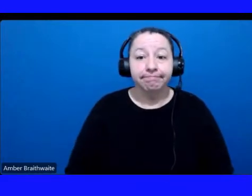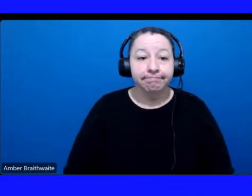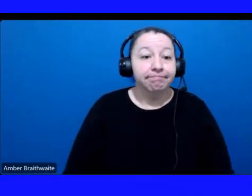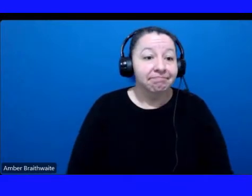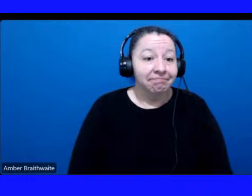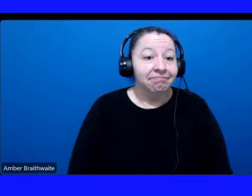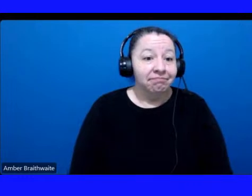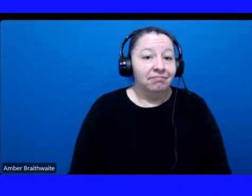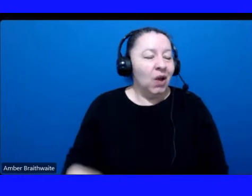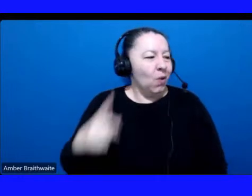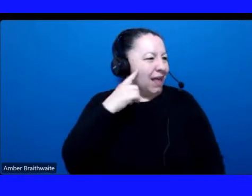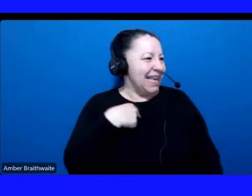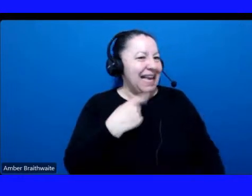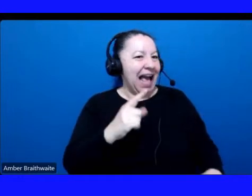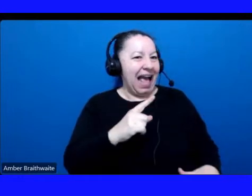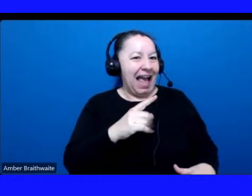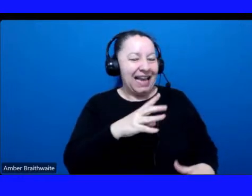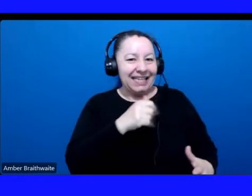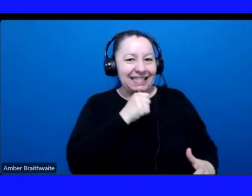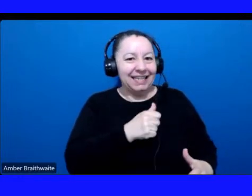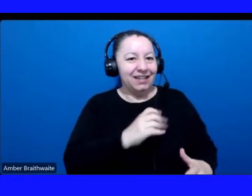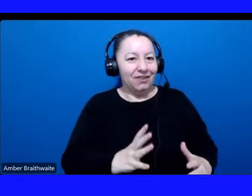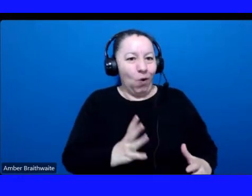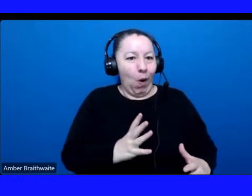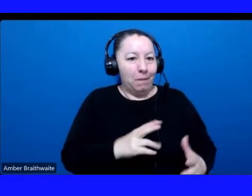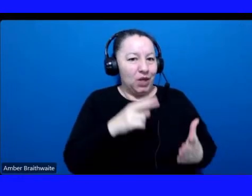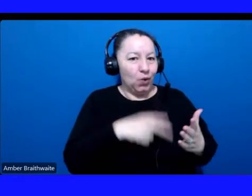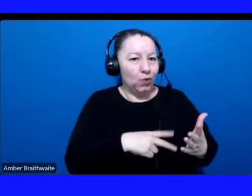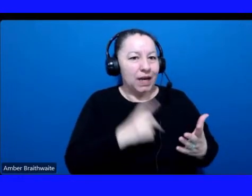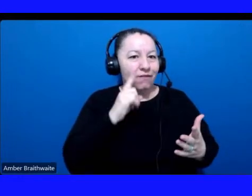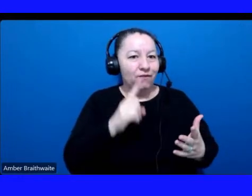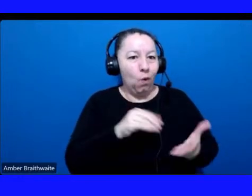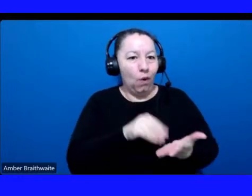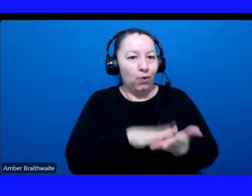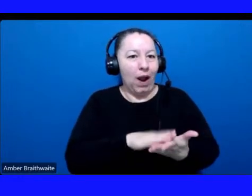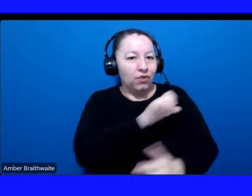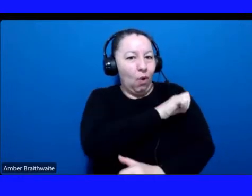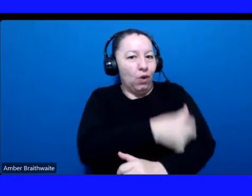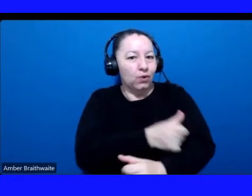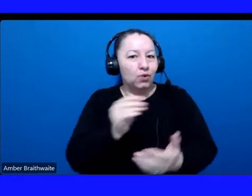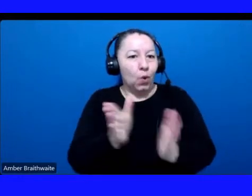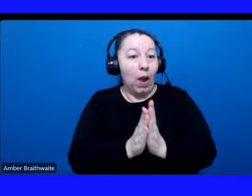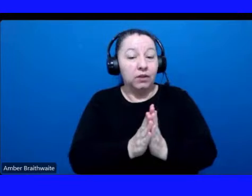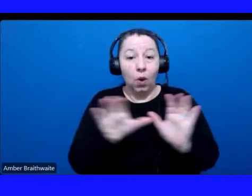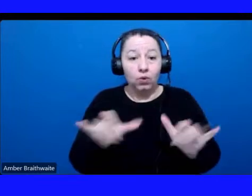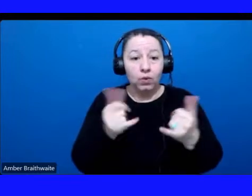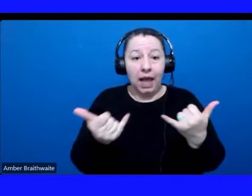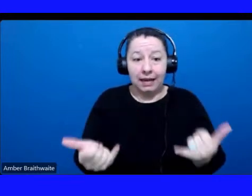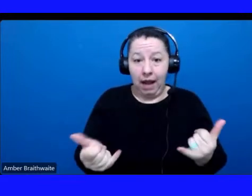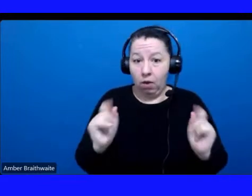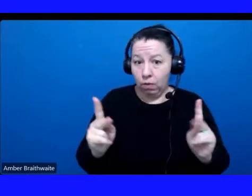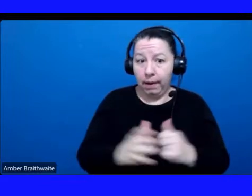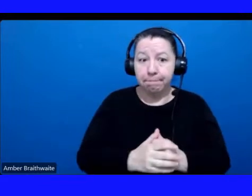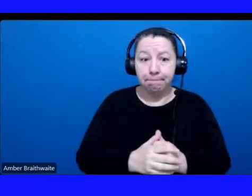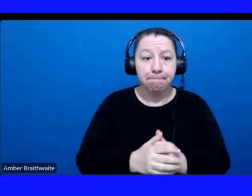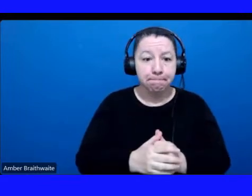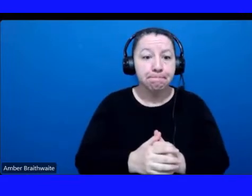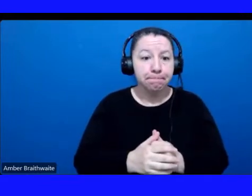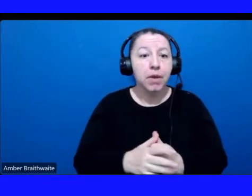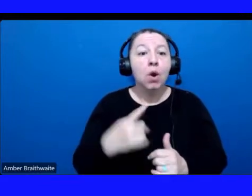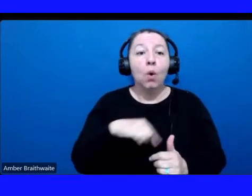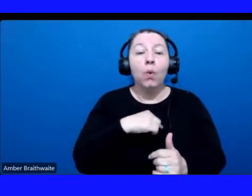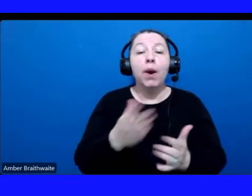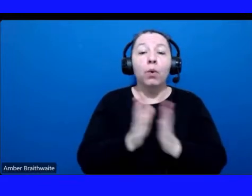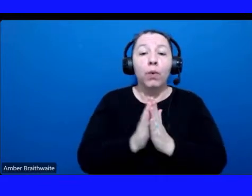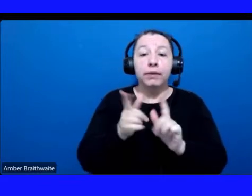the community, with the system holding 2 one-year options to renew for an amount not to exceed $25 million over the entire potential